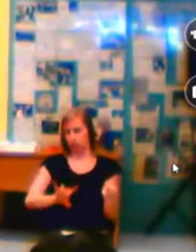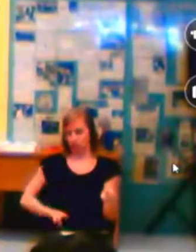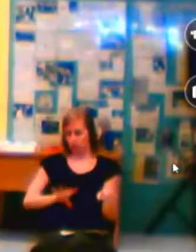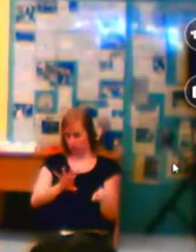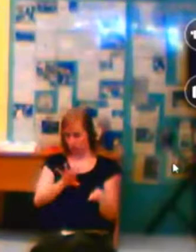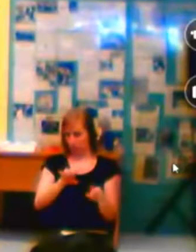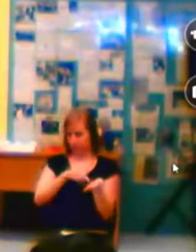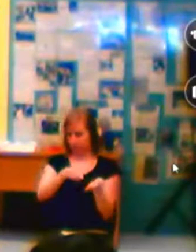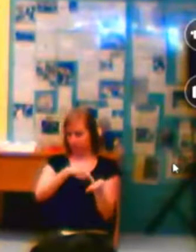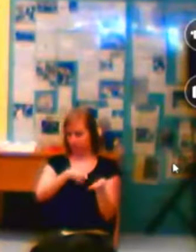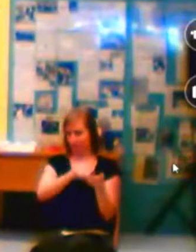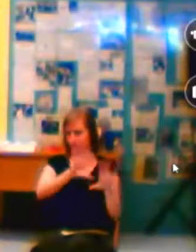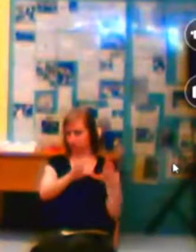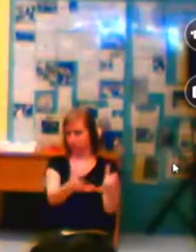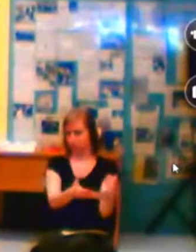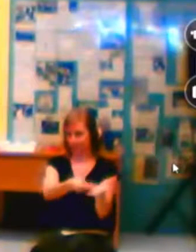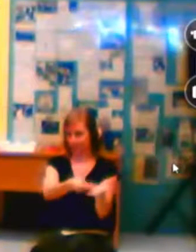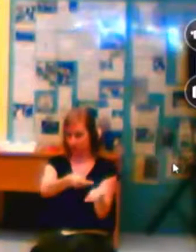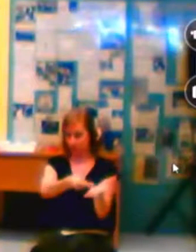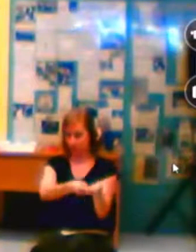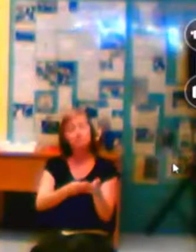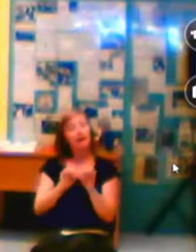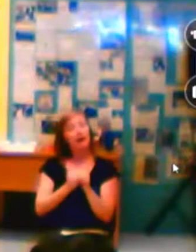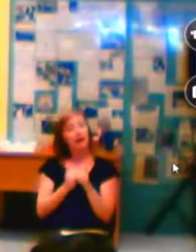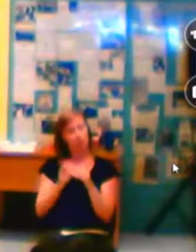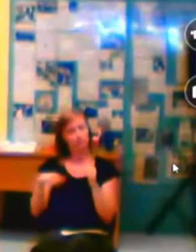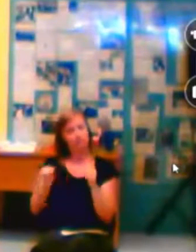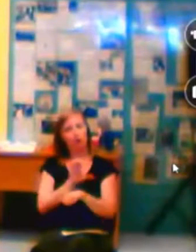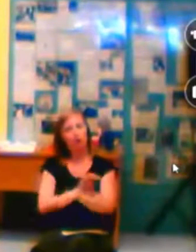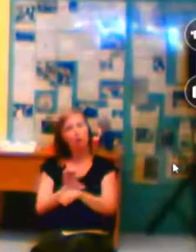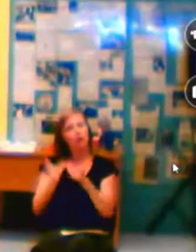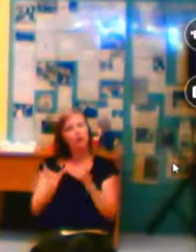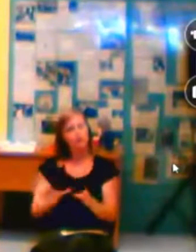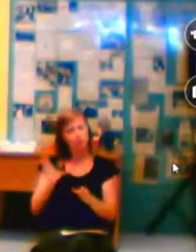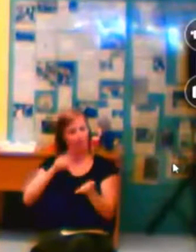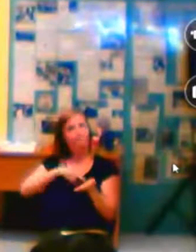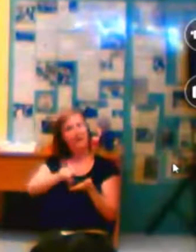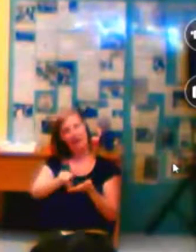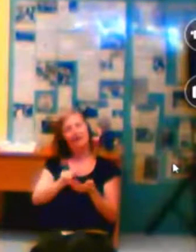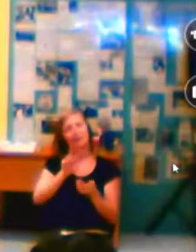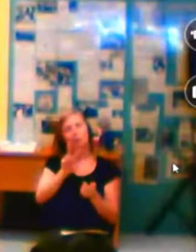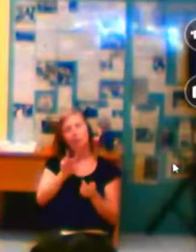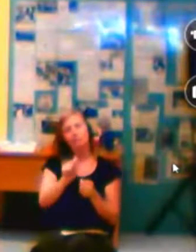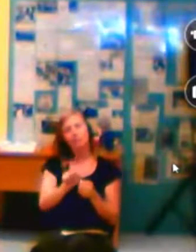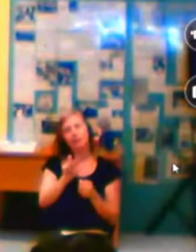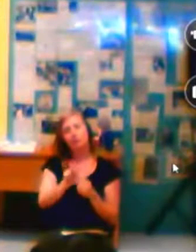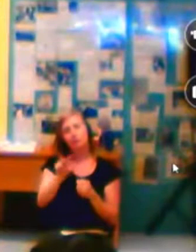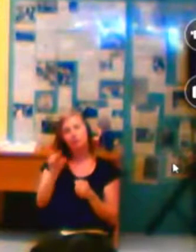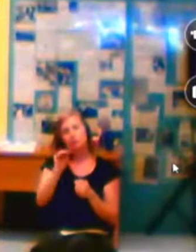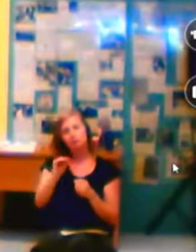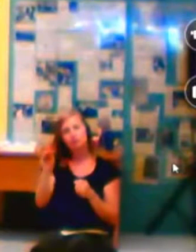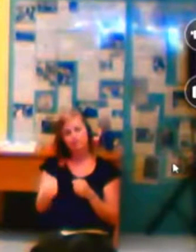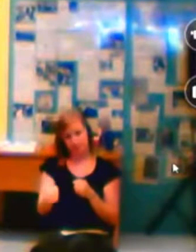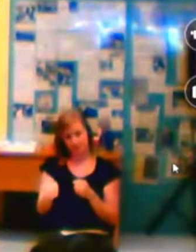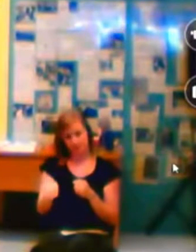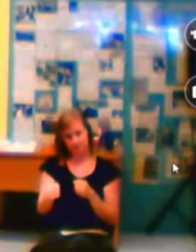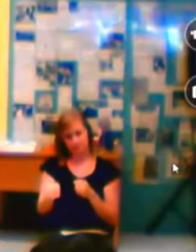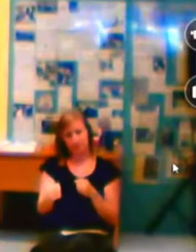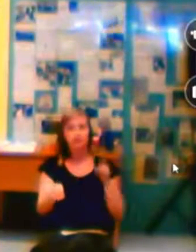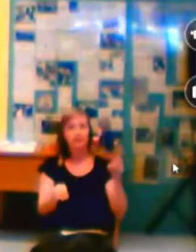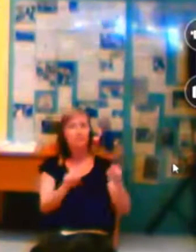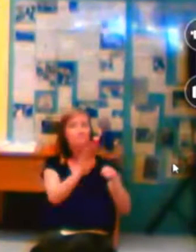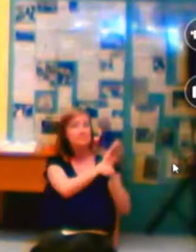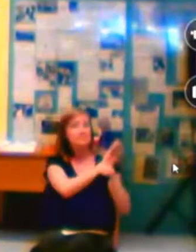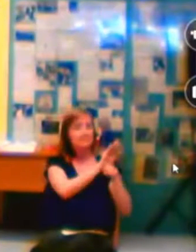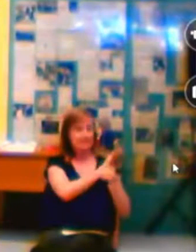a fund by combining existing and future federal and state funding with member contributions.